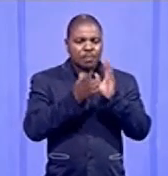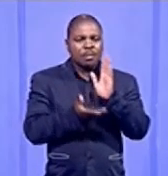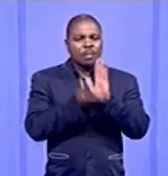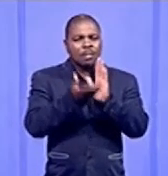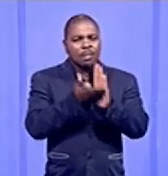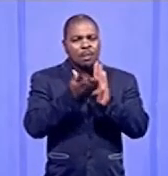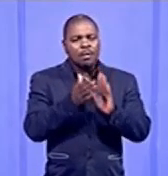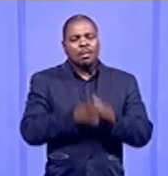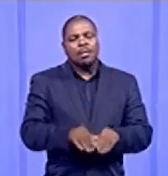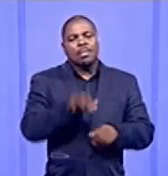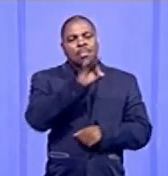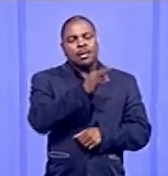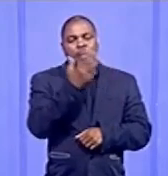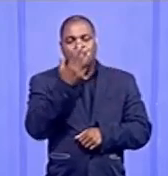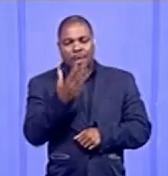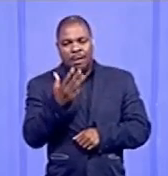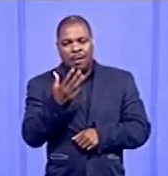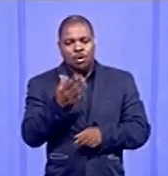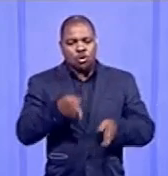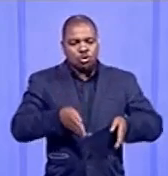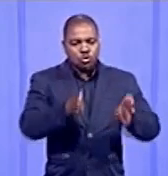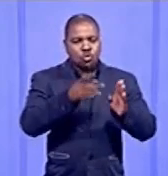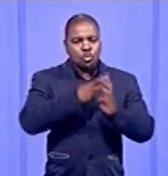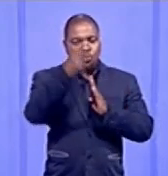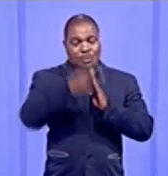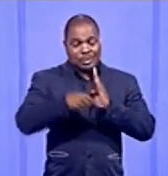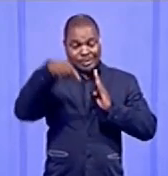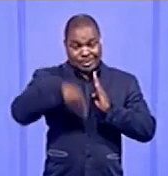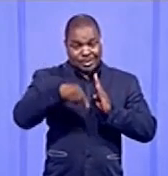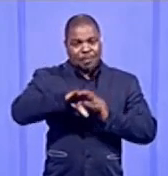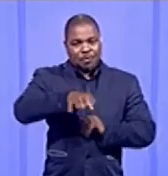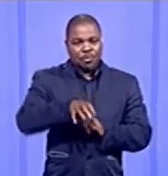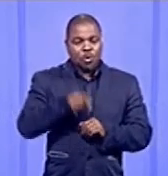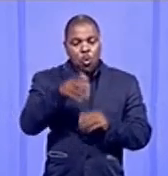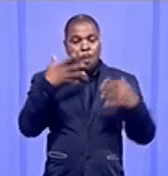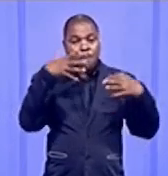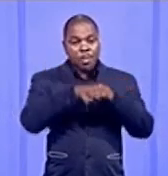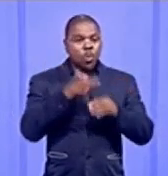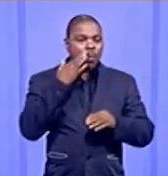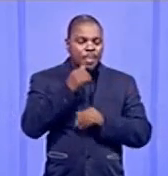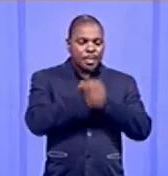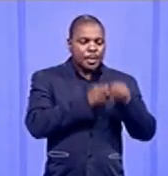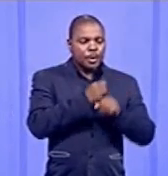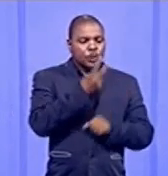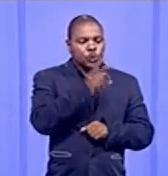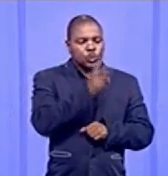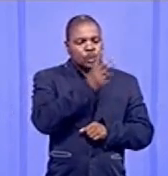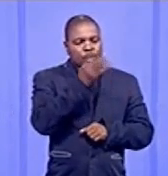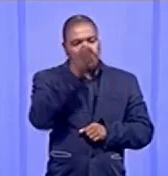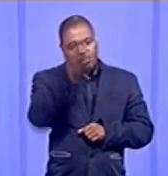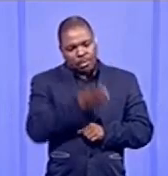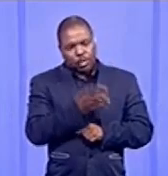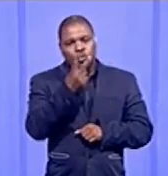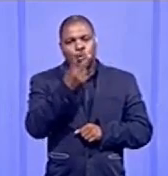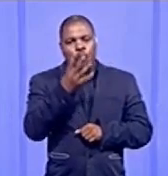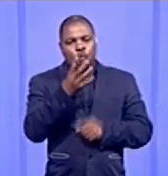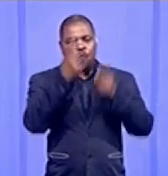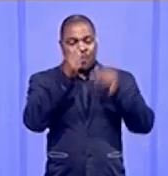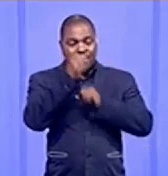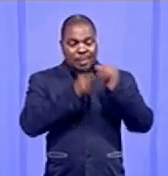roads projects in the province. This will be implemented during the 2023-24 financial